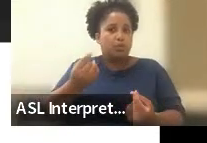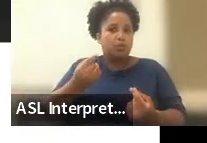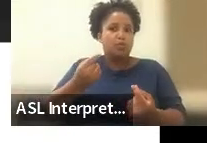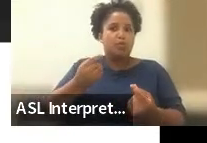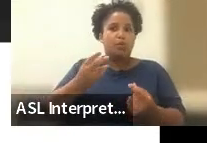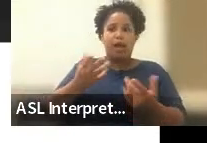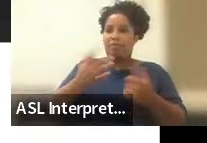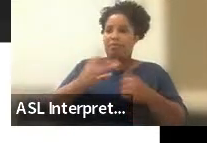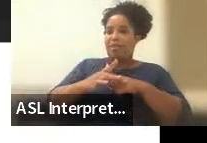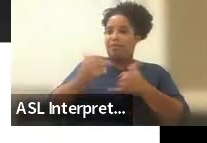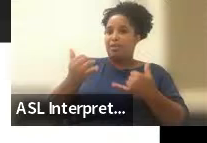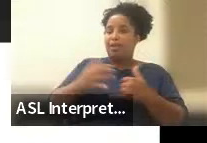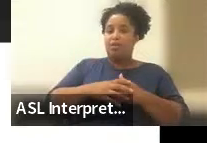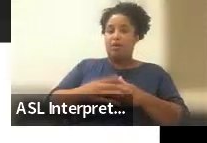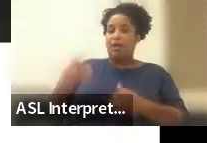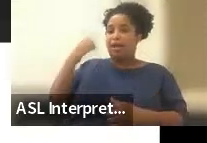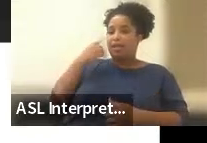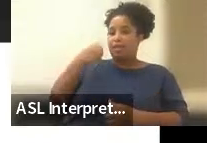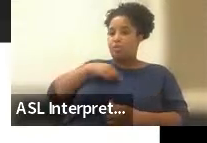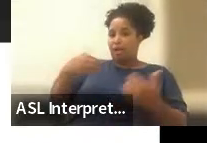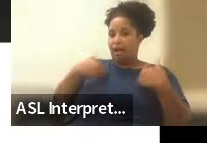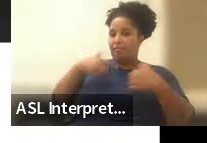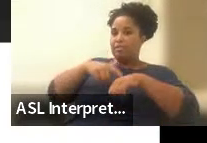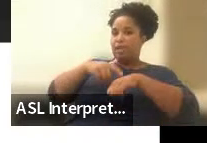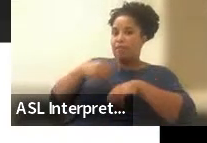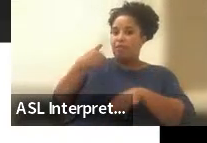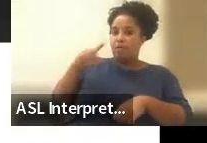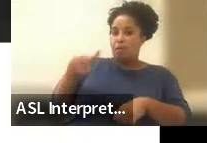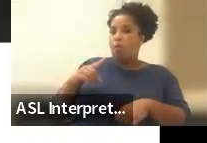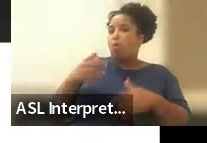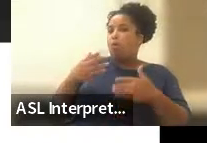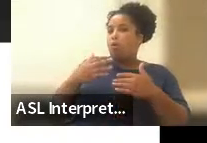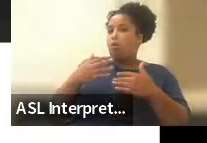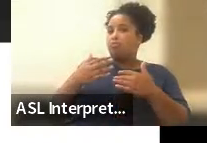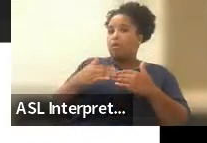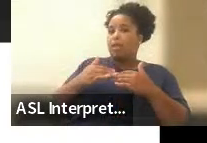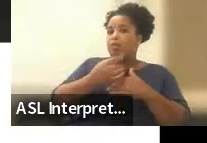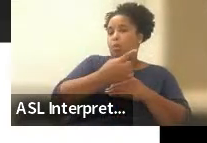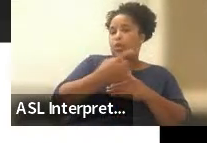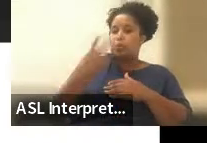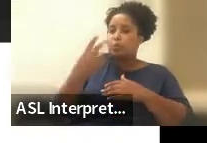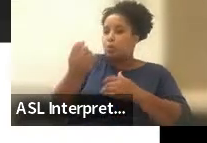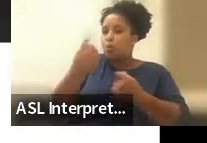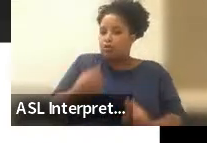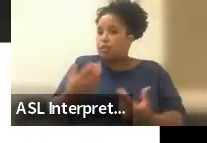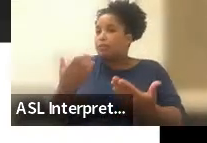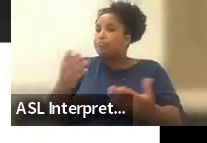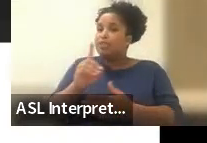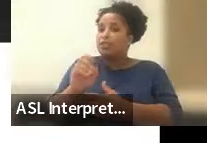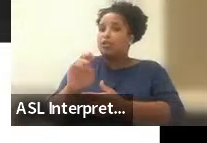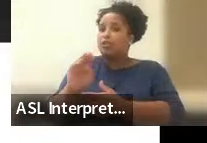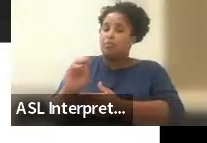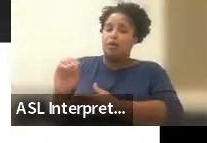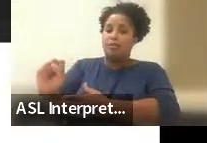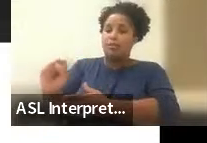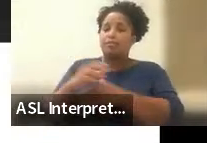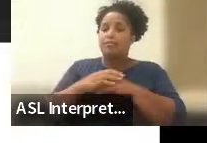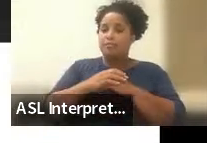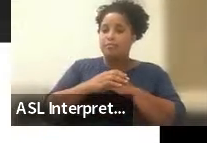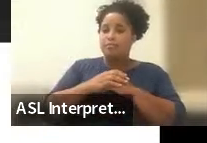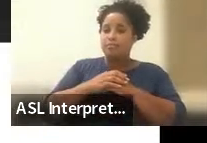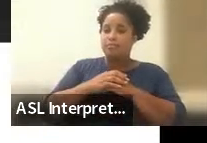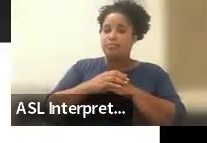available now. I think we have time for at least 1 or 2 questions, Dr. Moss.